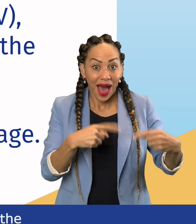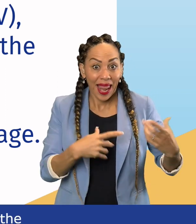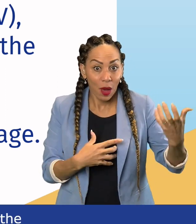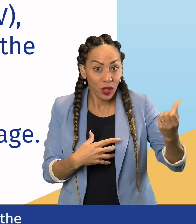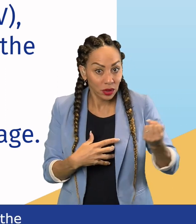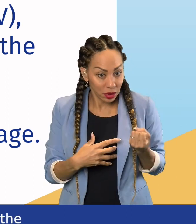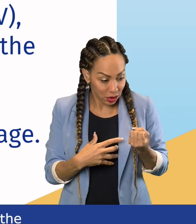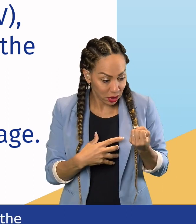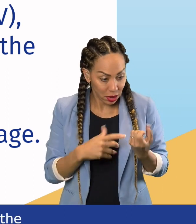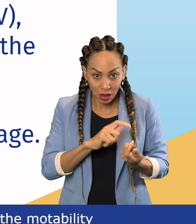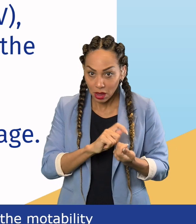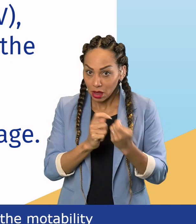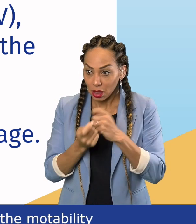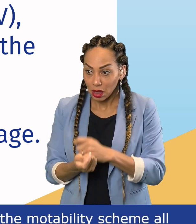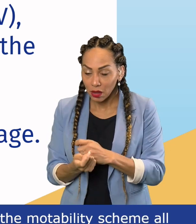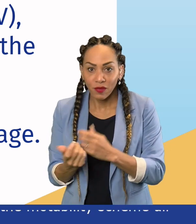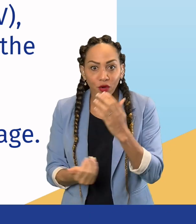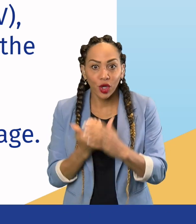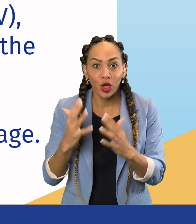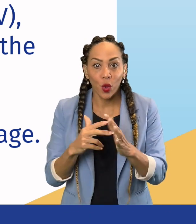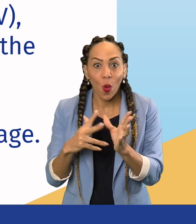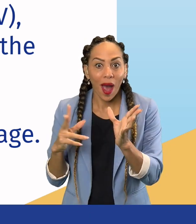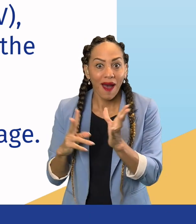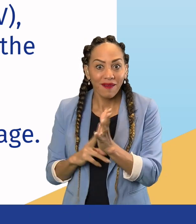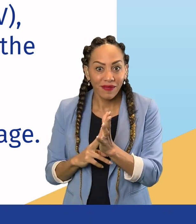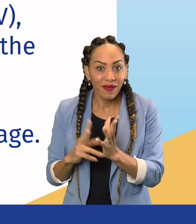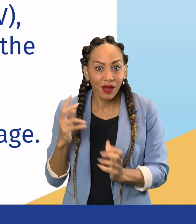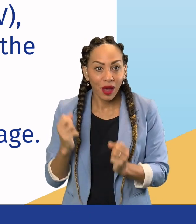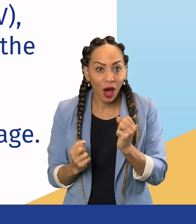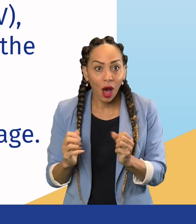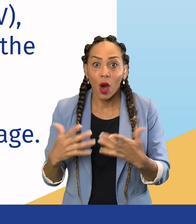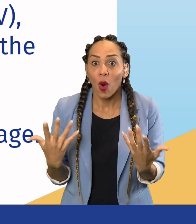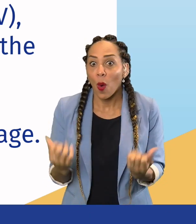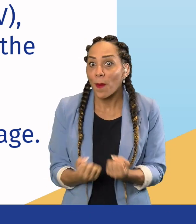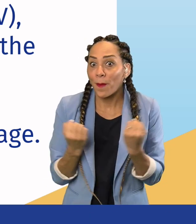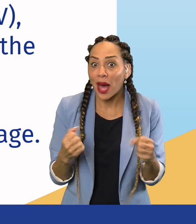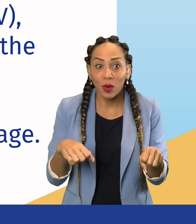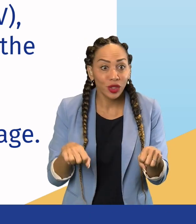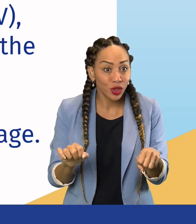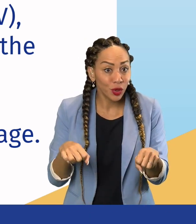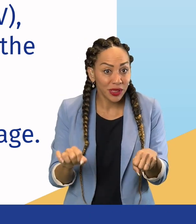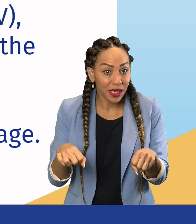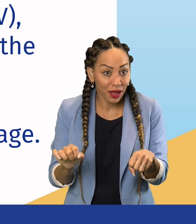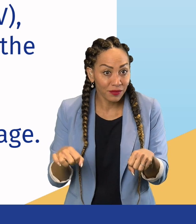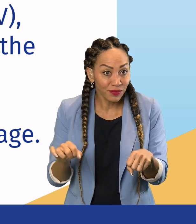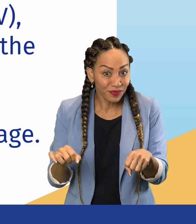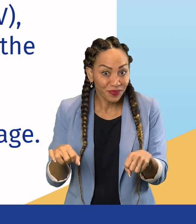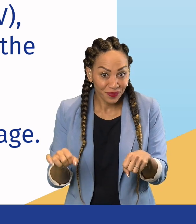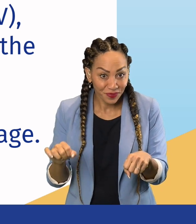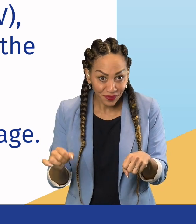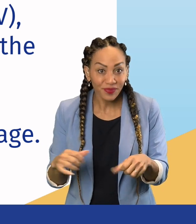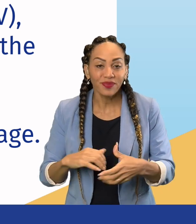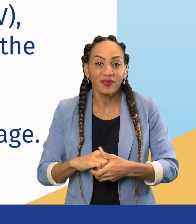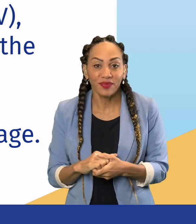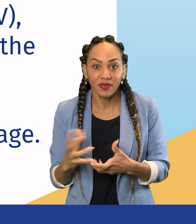brand new wheelchair accessible vehicle, car, powered scooter, or WAV on the Motability scheme. And don't forget, with that, you get